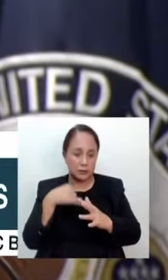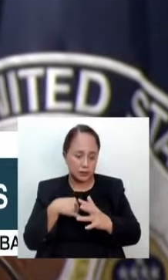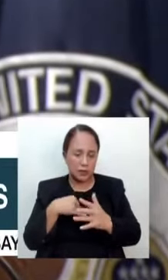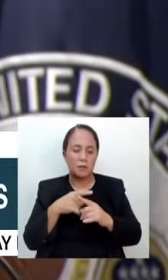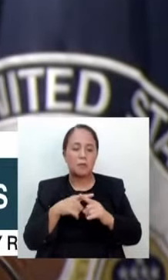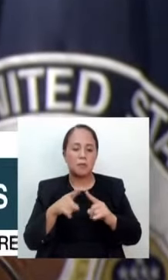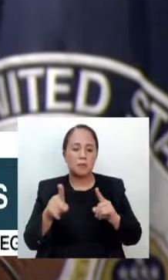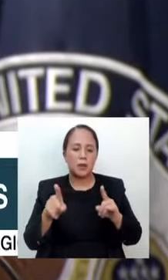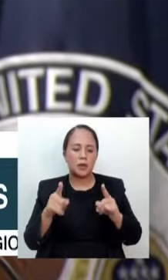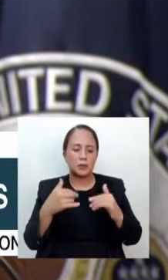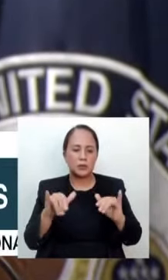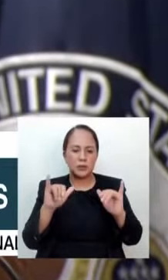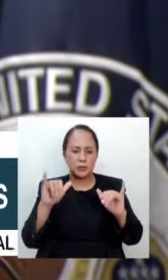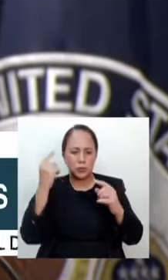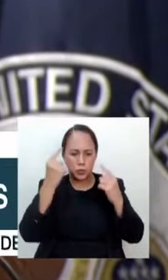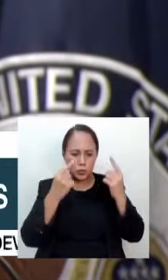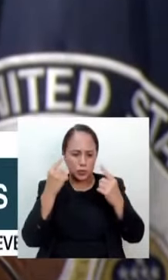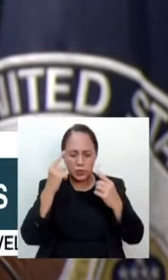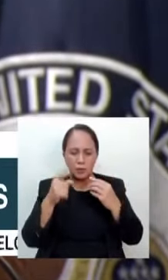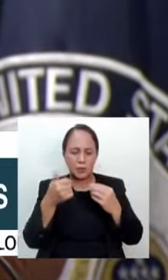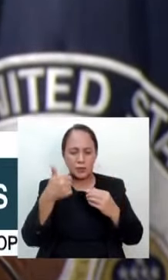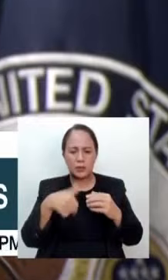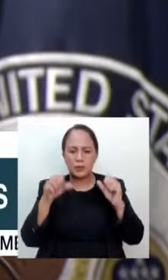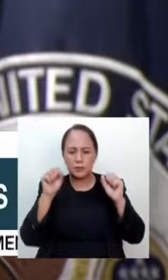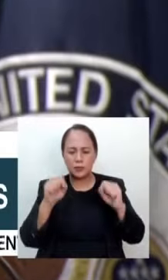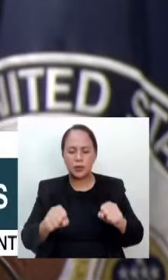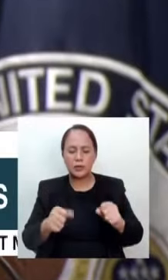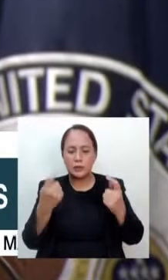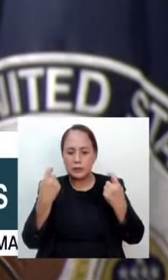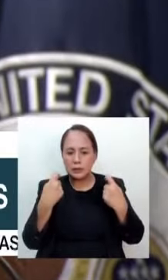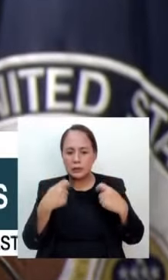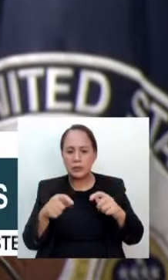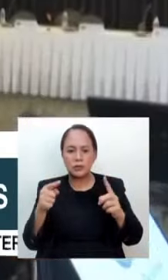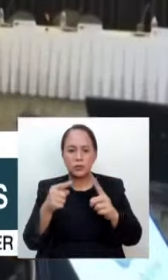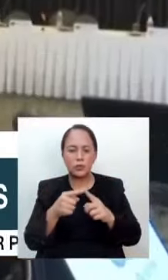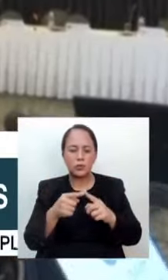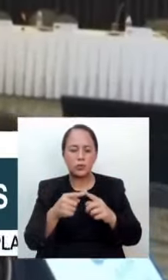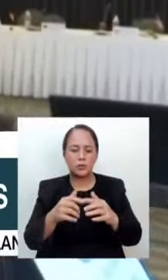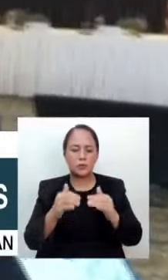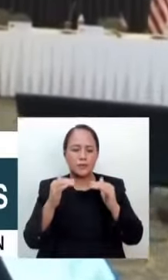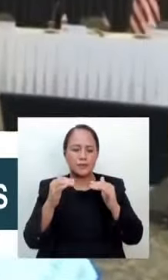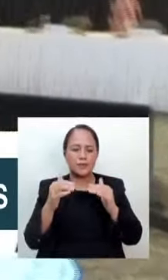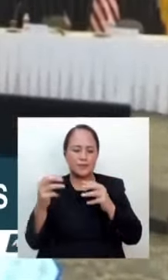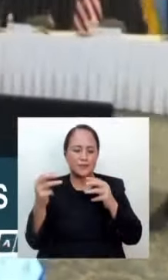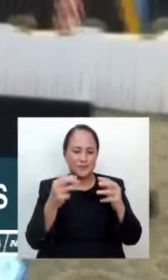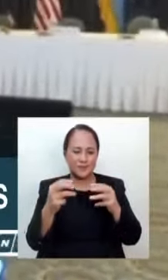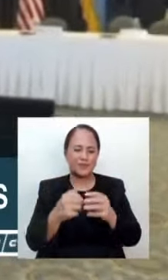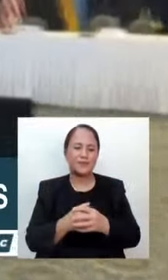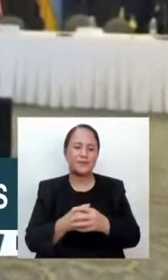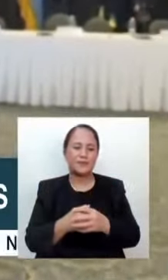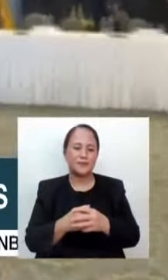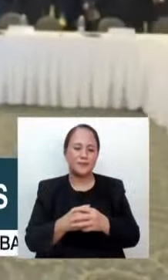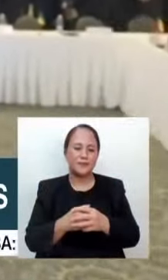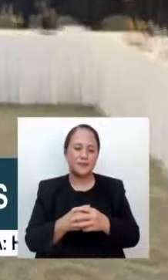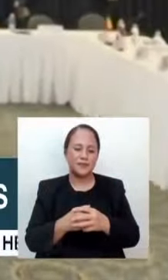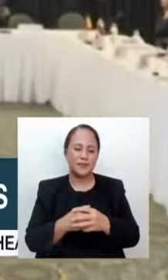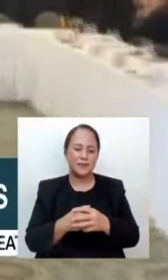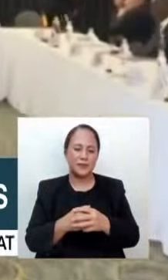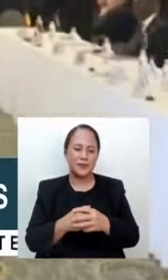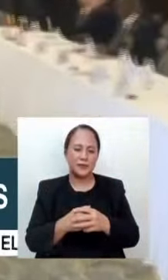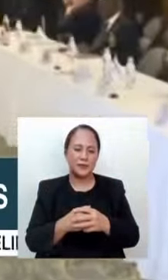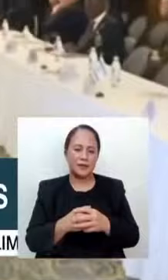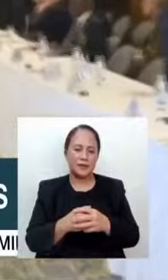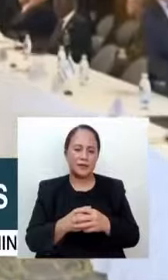remain concerned about any potential attempts to escalate tensions. As